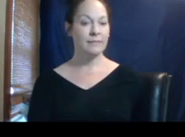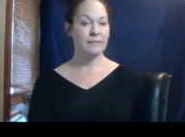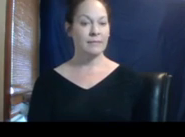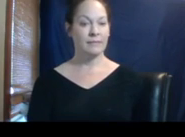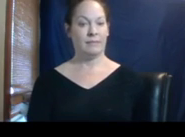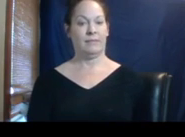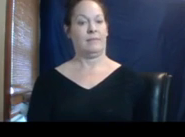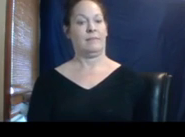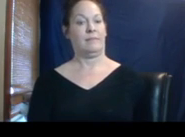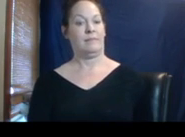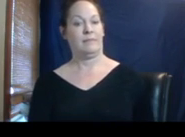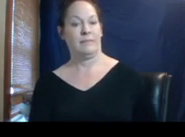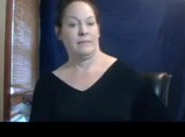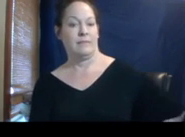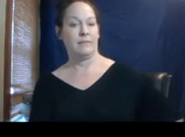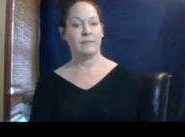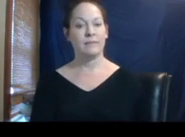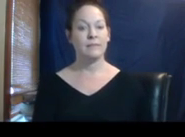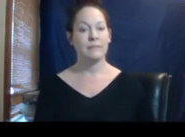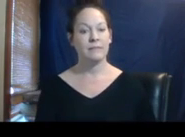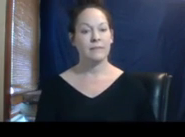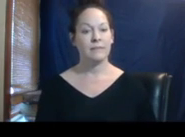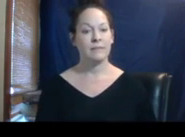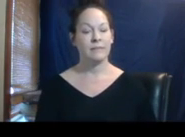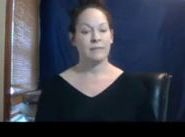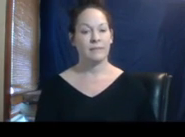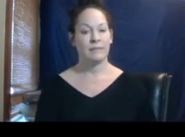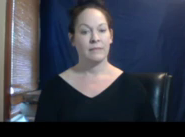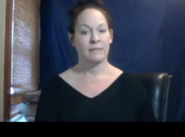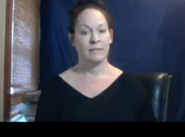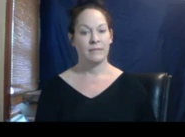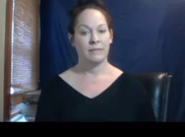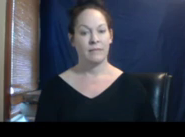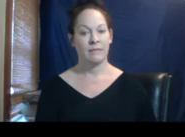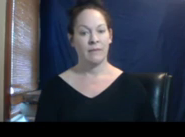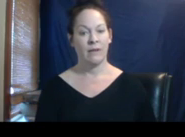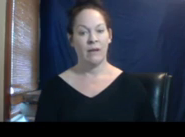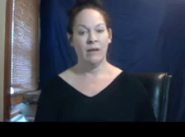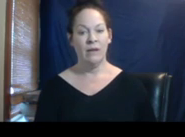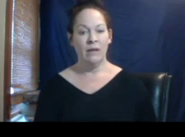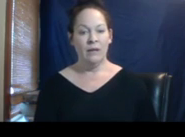And so I get 4 plus 6 minus 10, 10 minus 10, or 0.